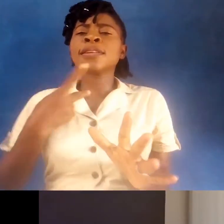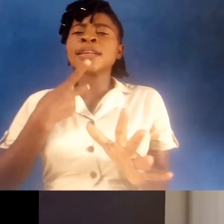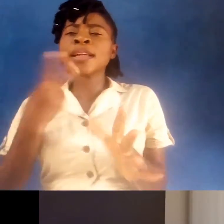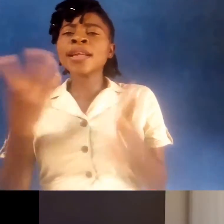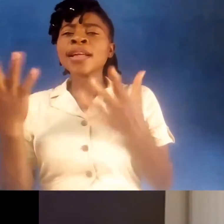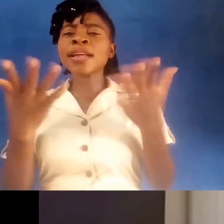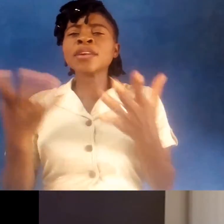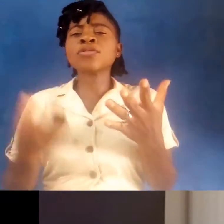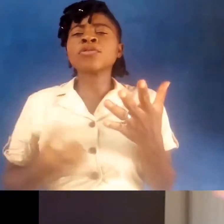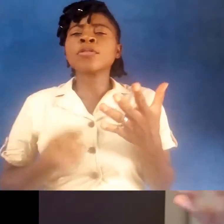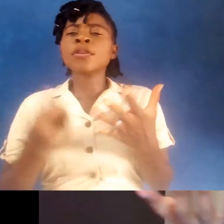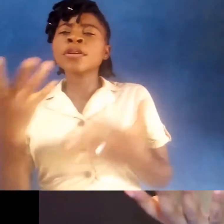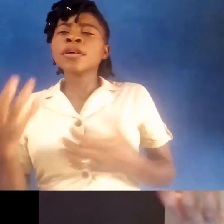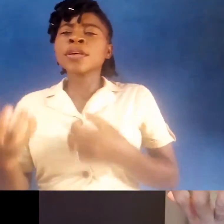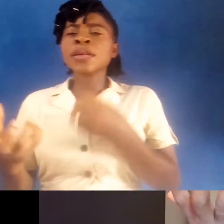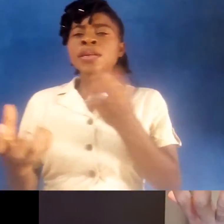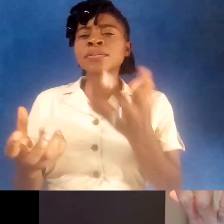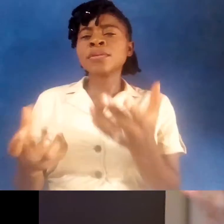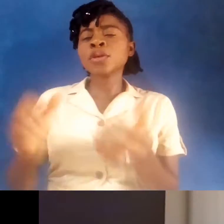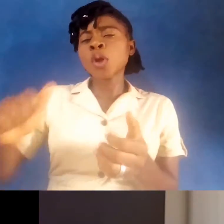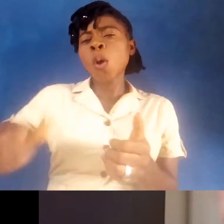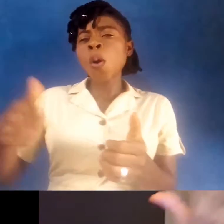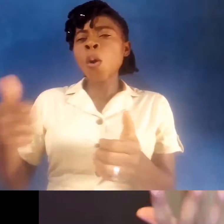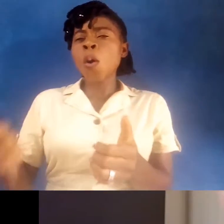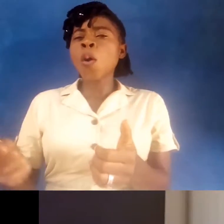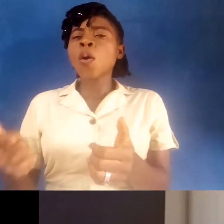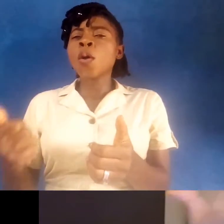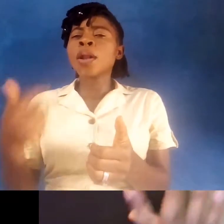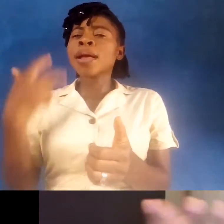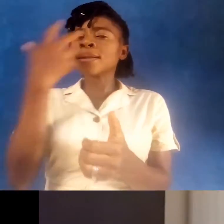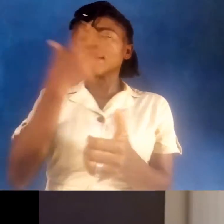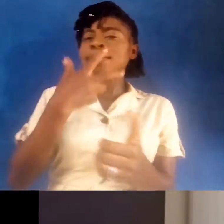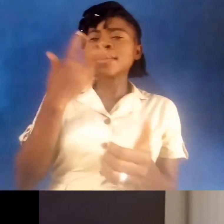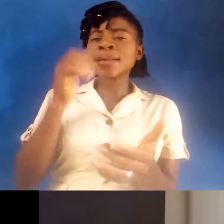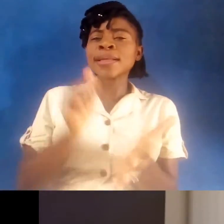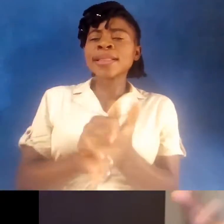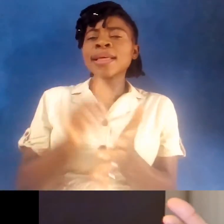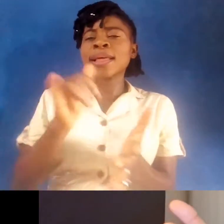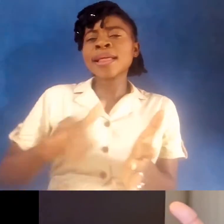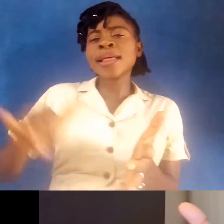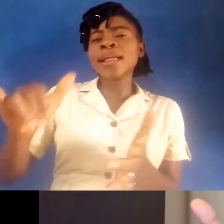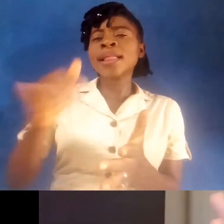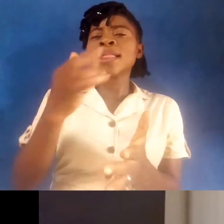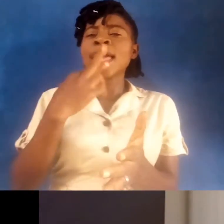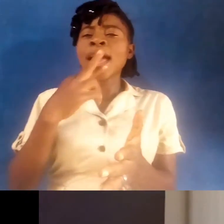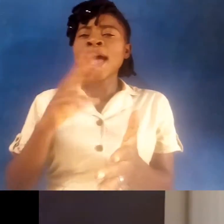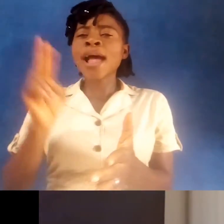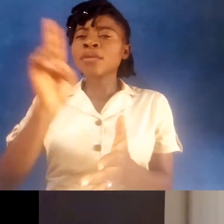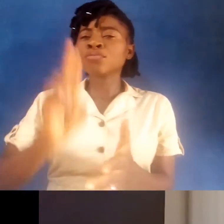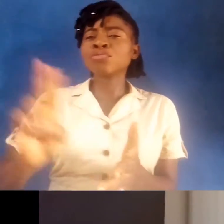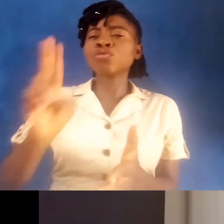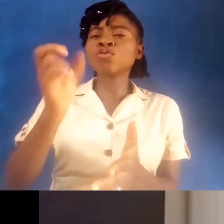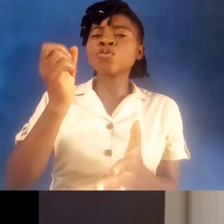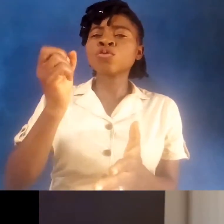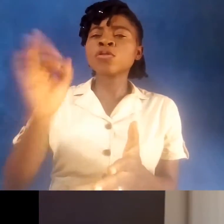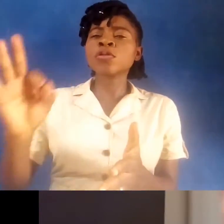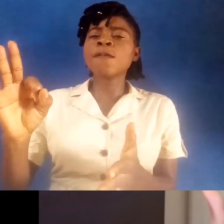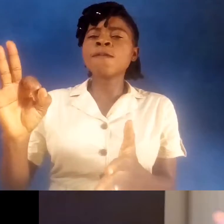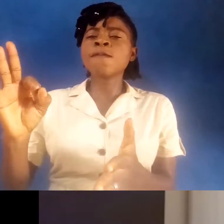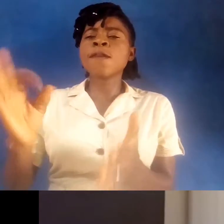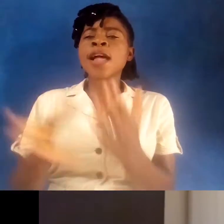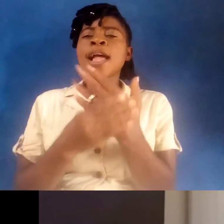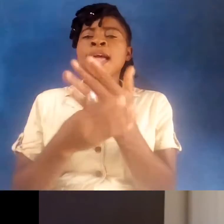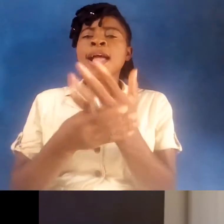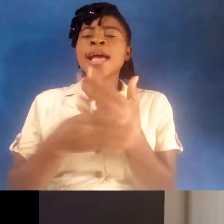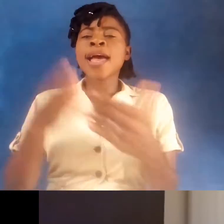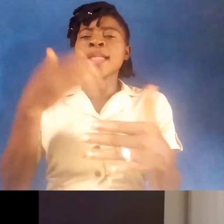they were the use of hands in making gesticulations. So there were different